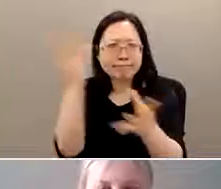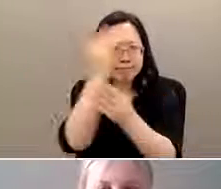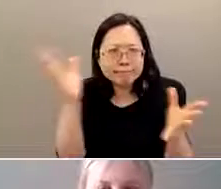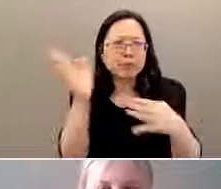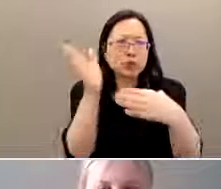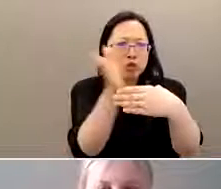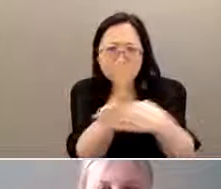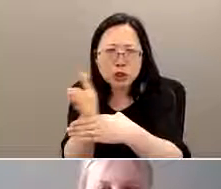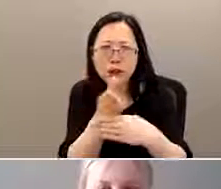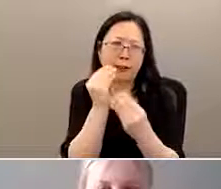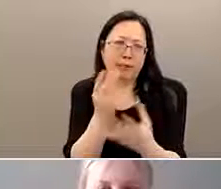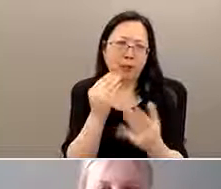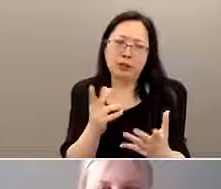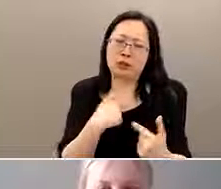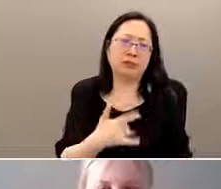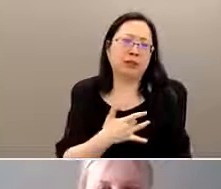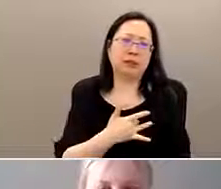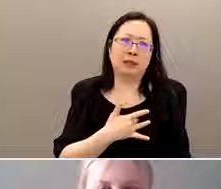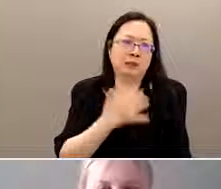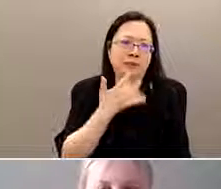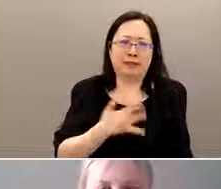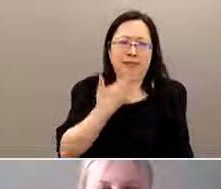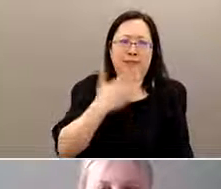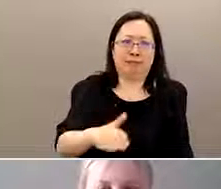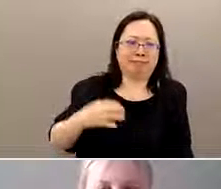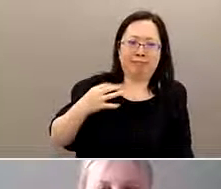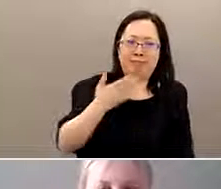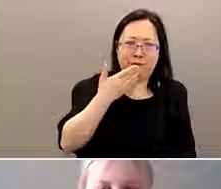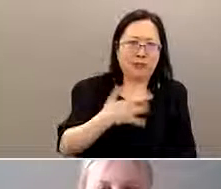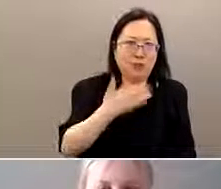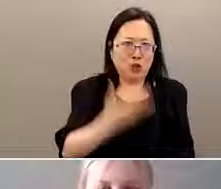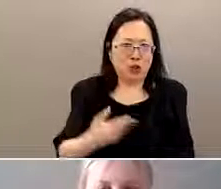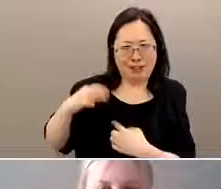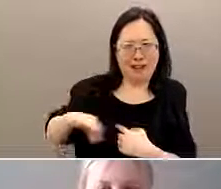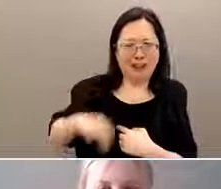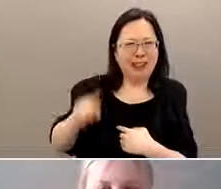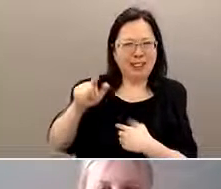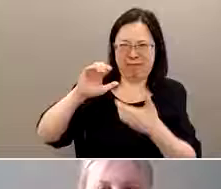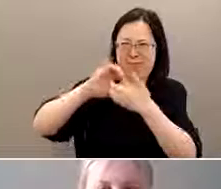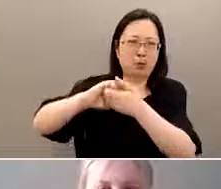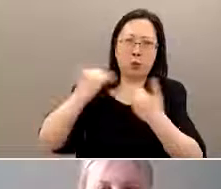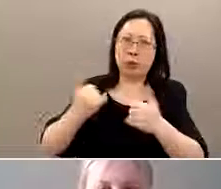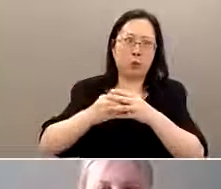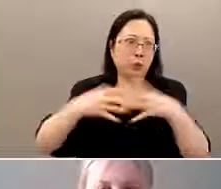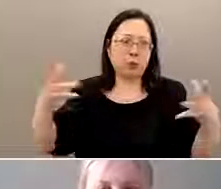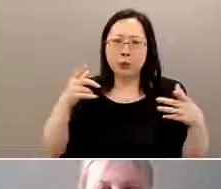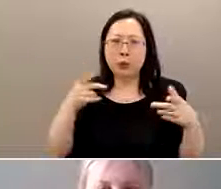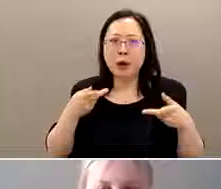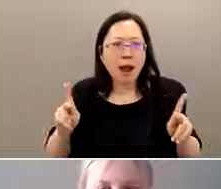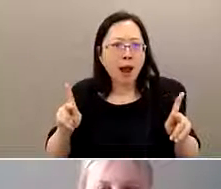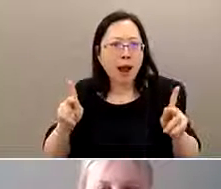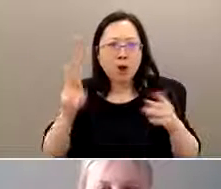are really fortunate that this particular partnership has grown because it allows for